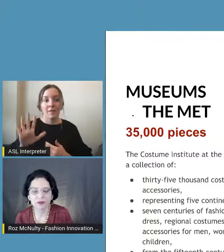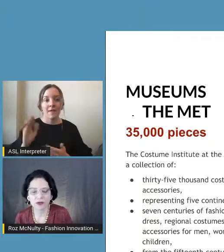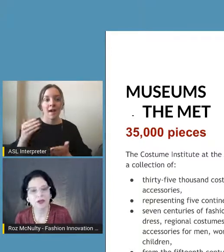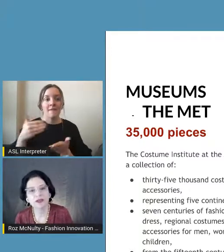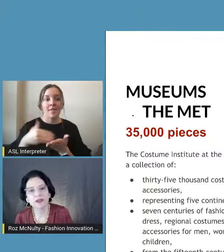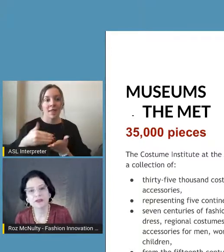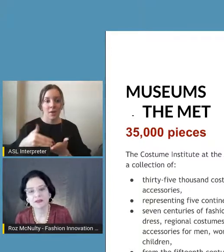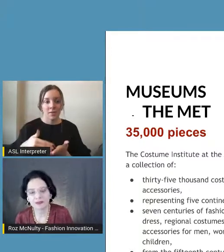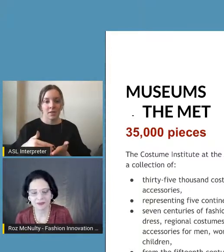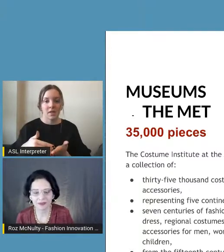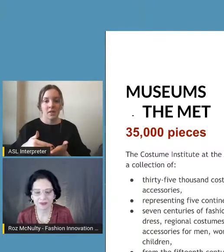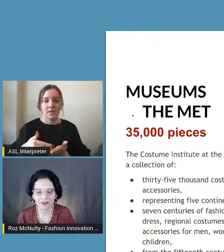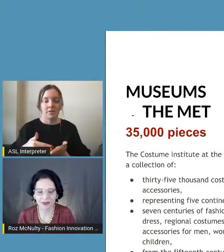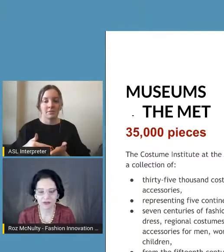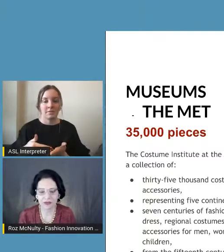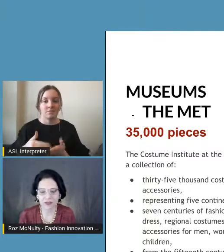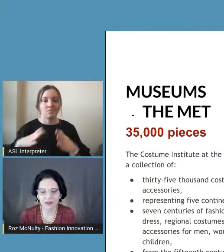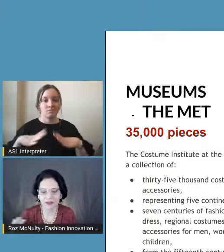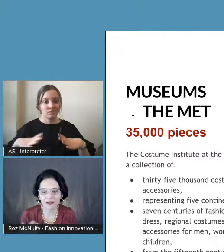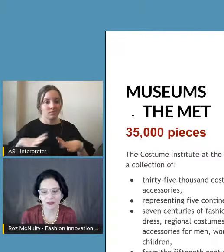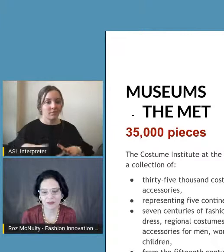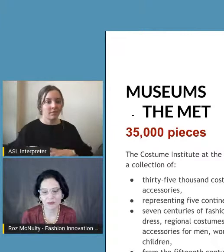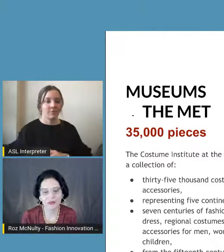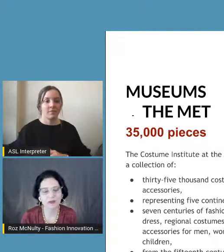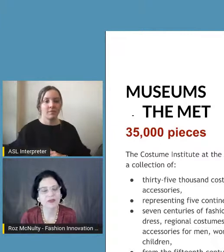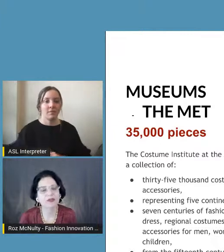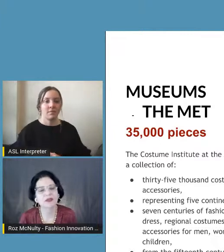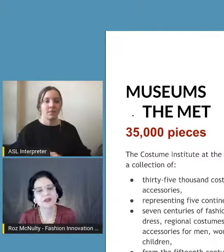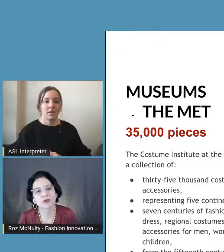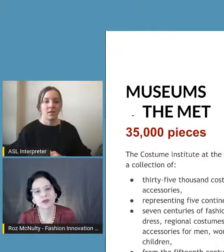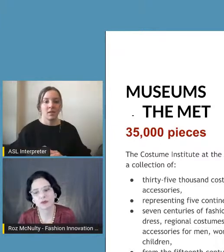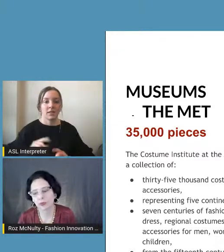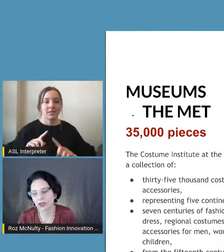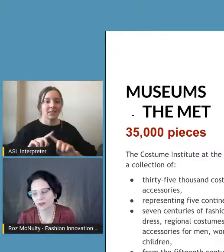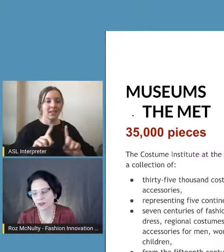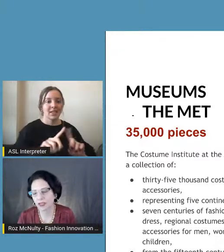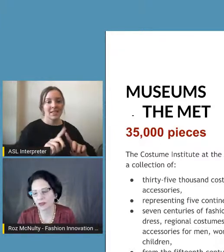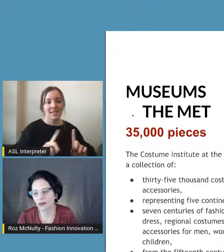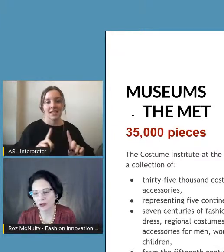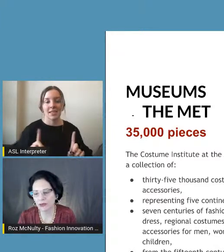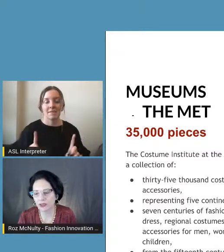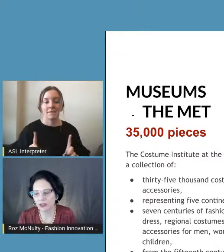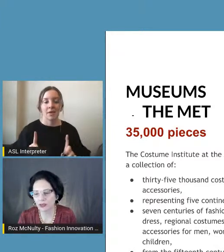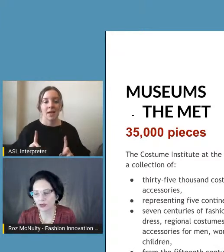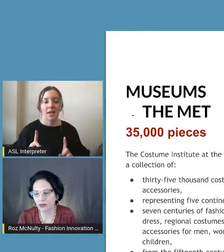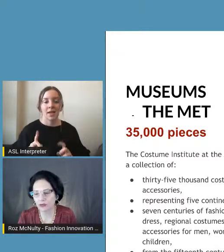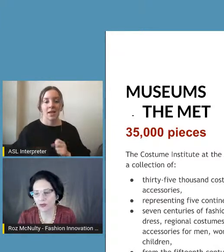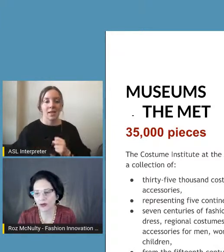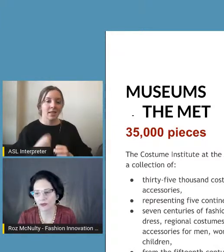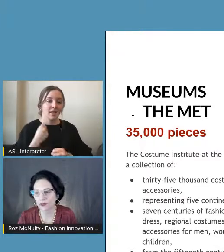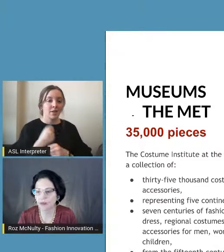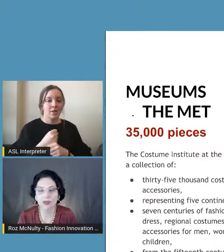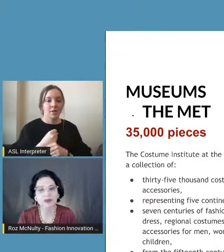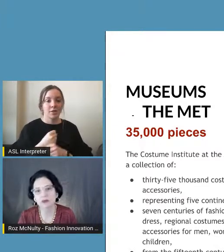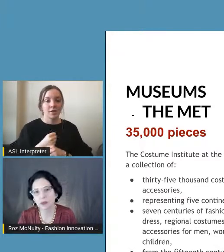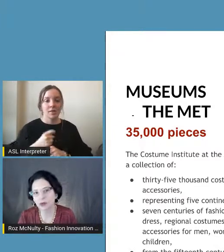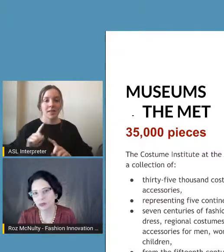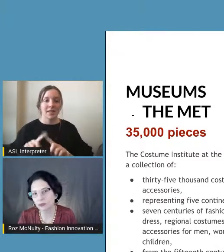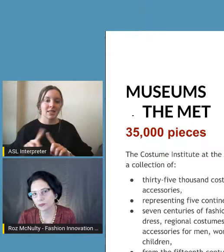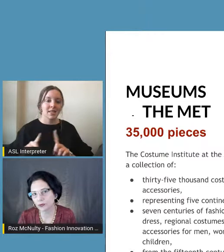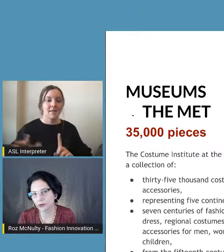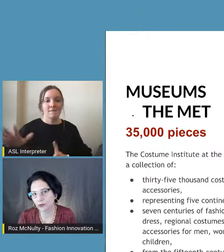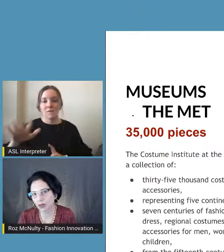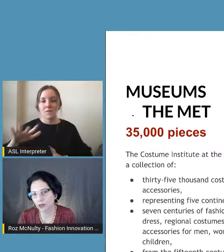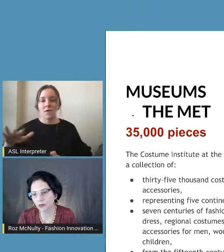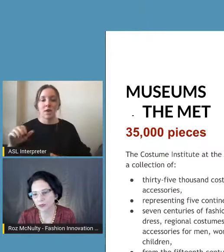representing 5 continents, 7 centuries, from the 15th century to the present, and a lot of it is just photographs. Sometimes it's